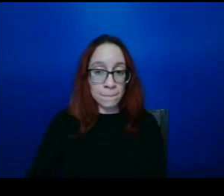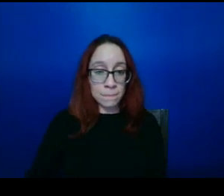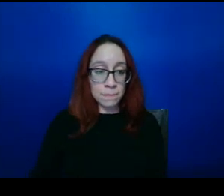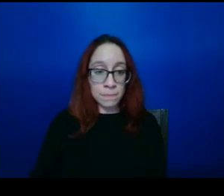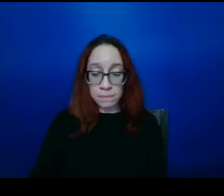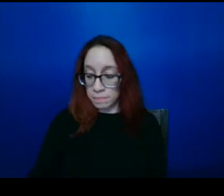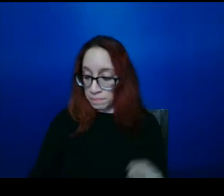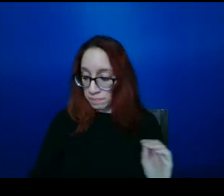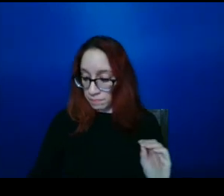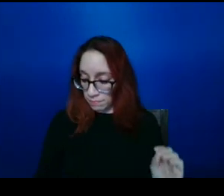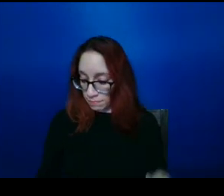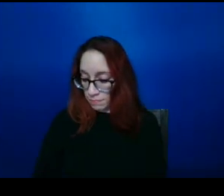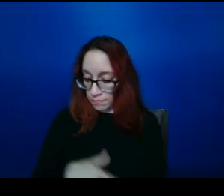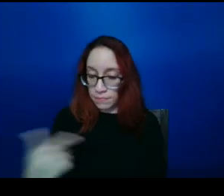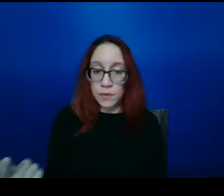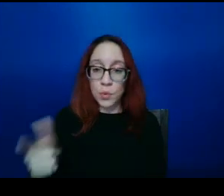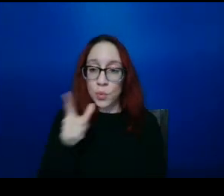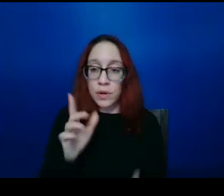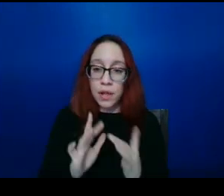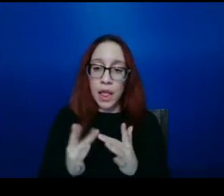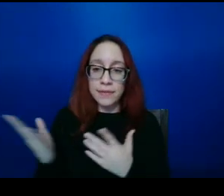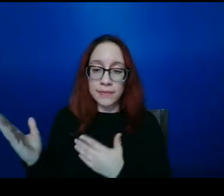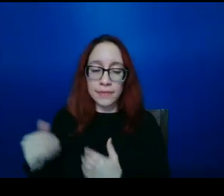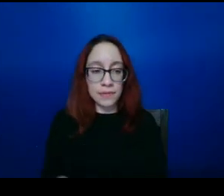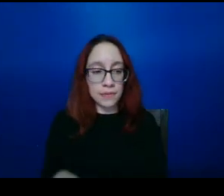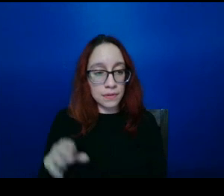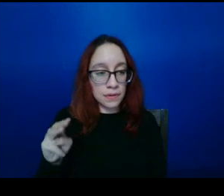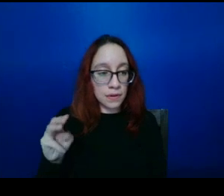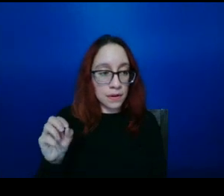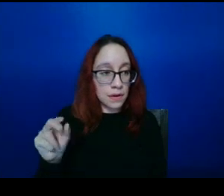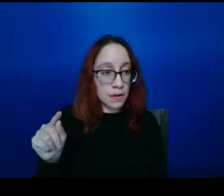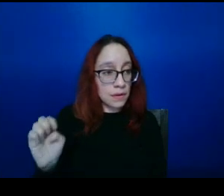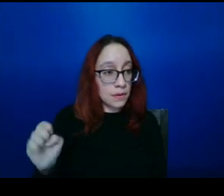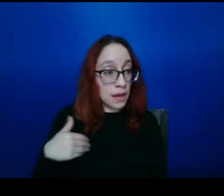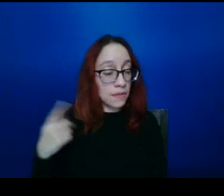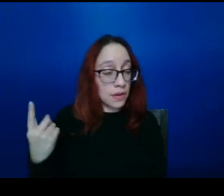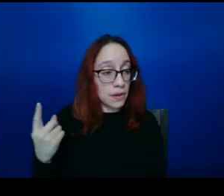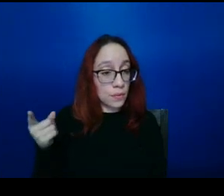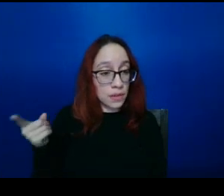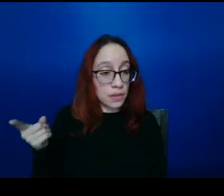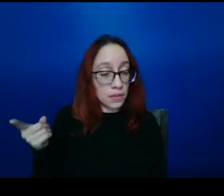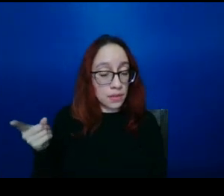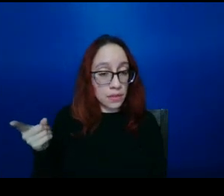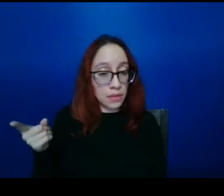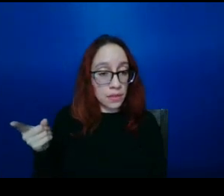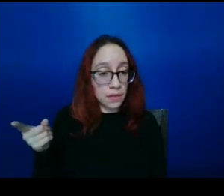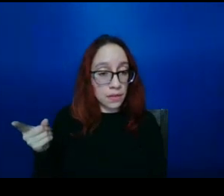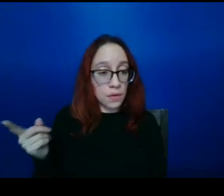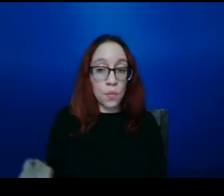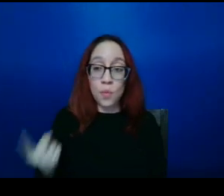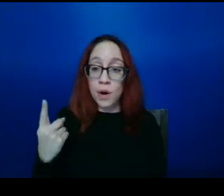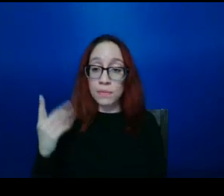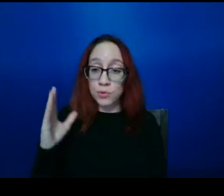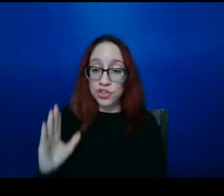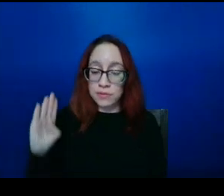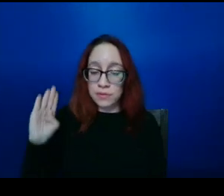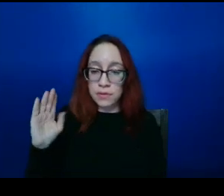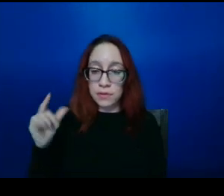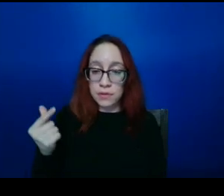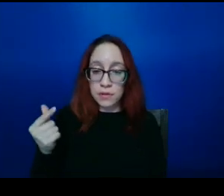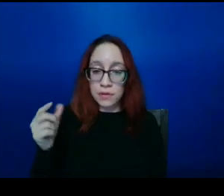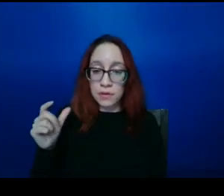Seeing none, I'm going to proceed now to those online. Monty, do we have anybody with their digital hands raised? Mr. Mayor, we have one hand raised, Gregory